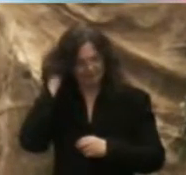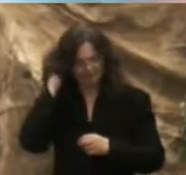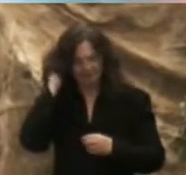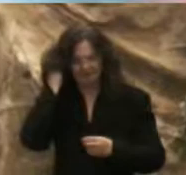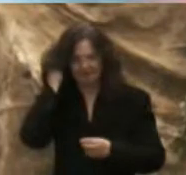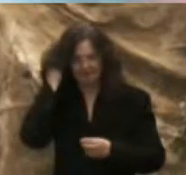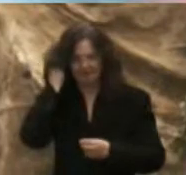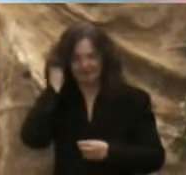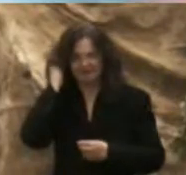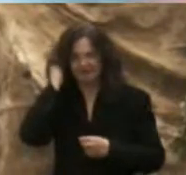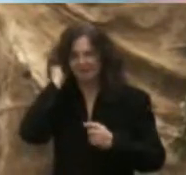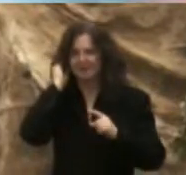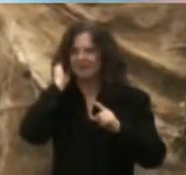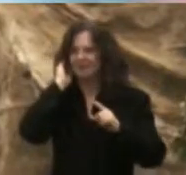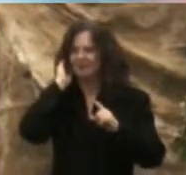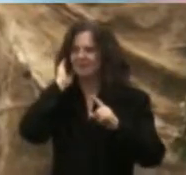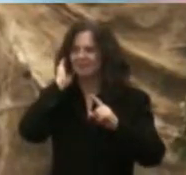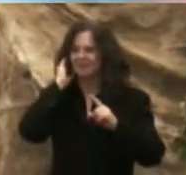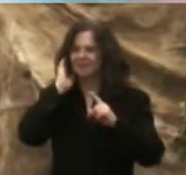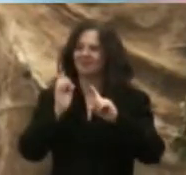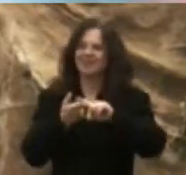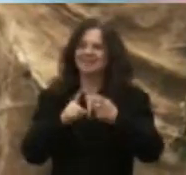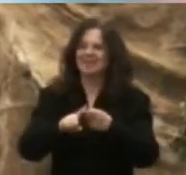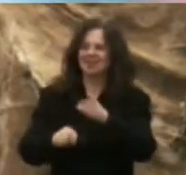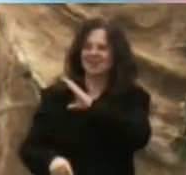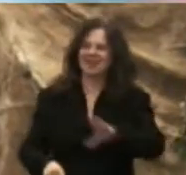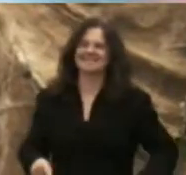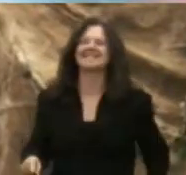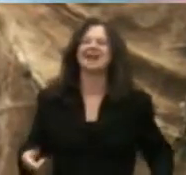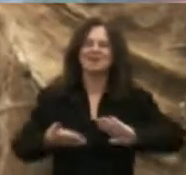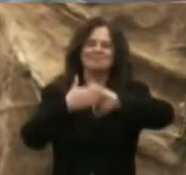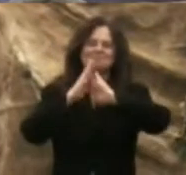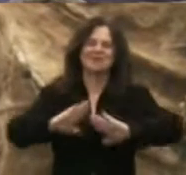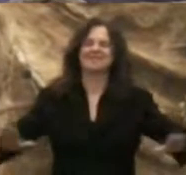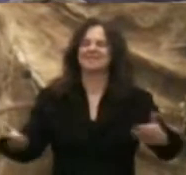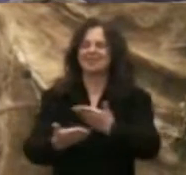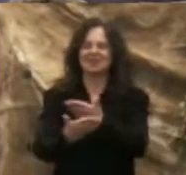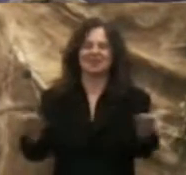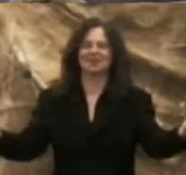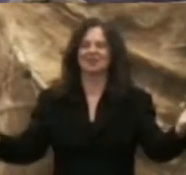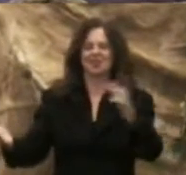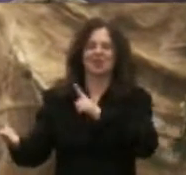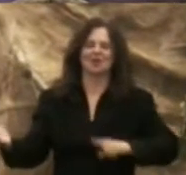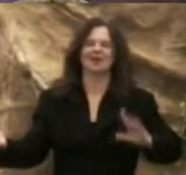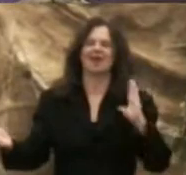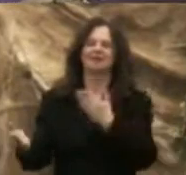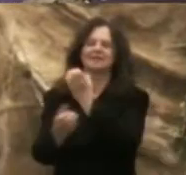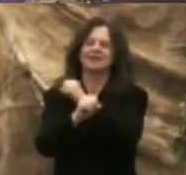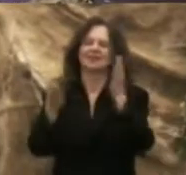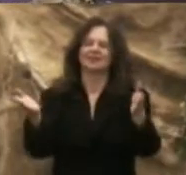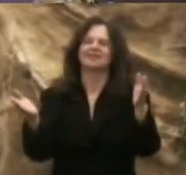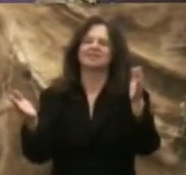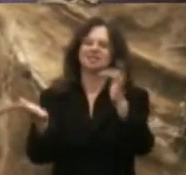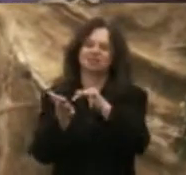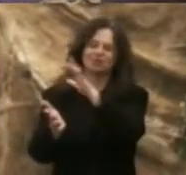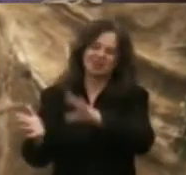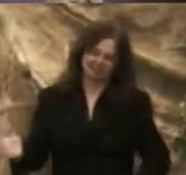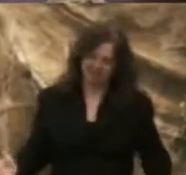Dear friends in Christ, grace to you and peace from God our Father and our Lord and Savior, Jesus the Christ. Amen.